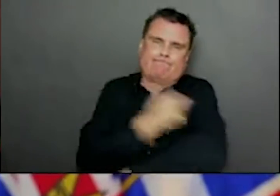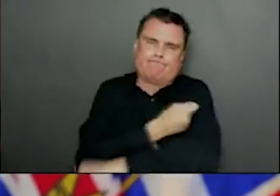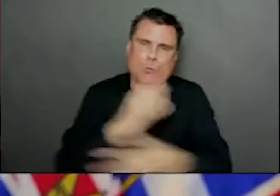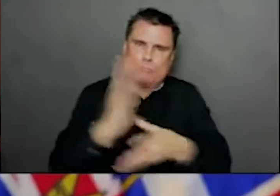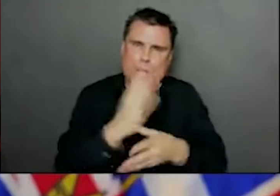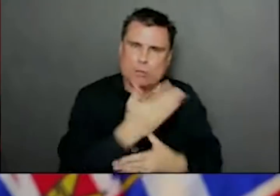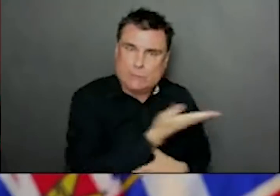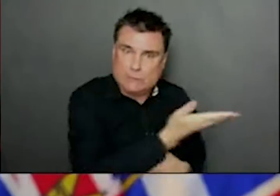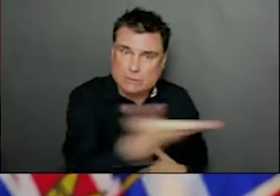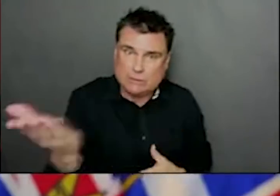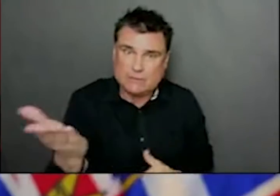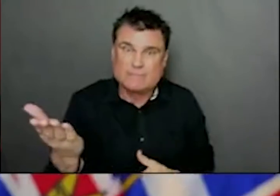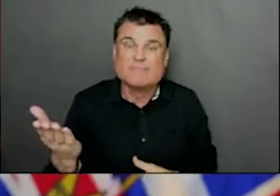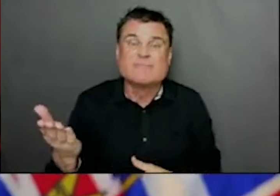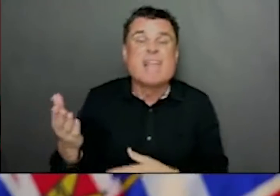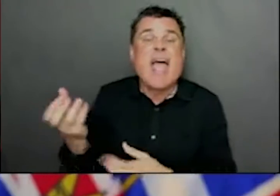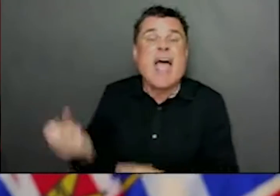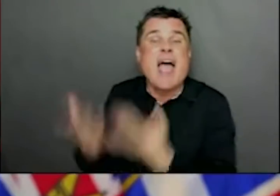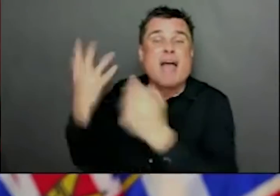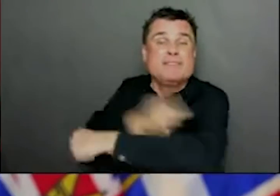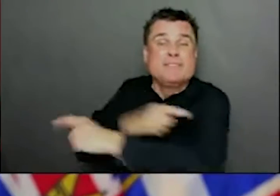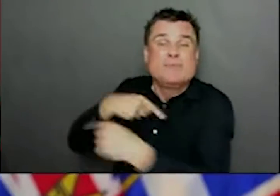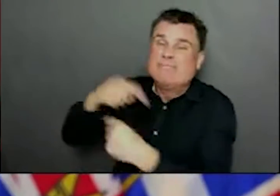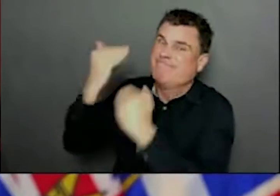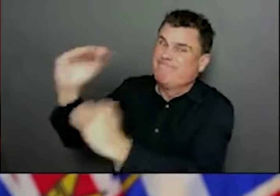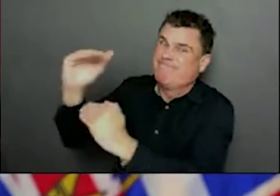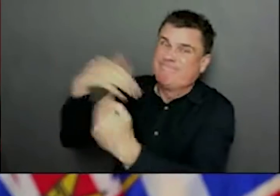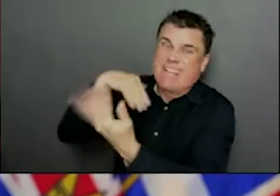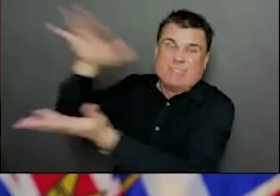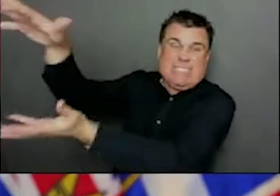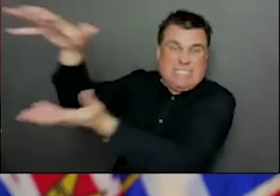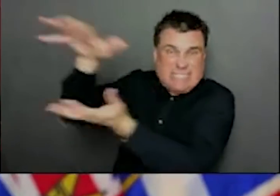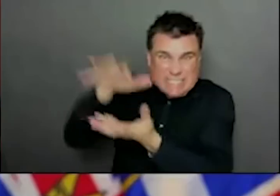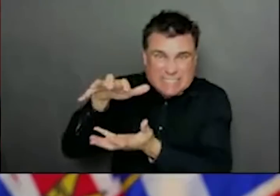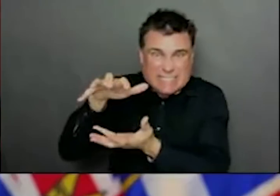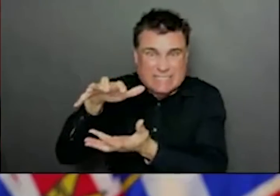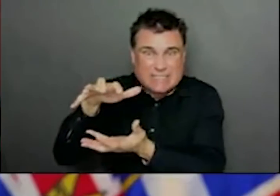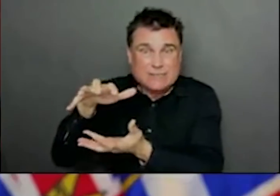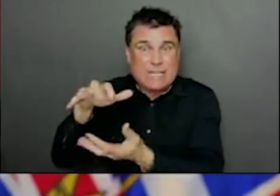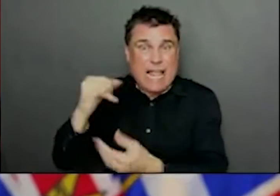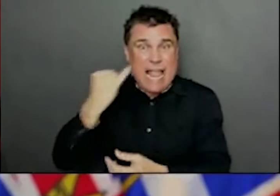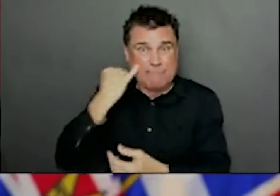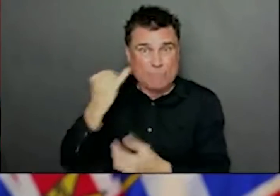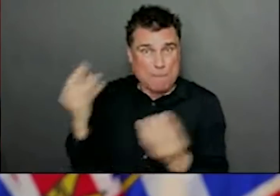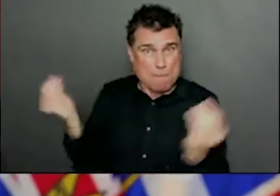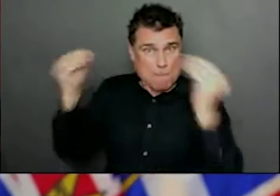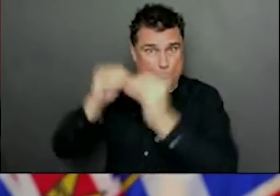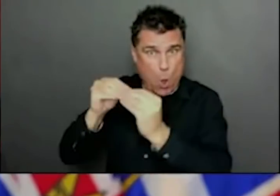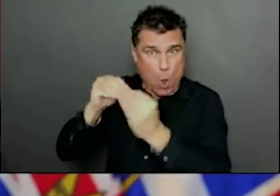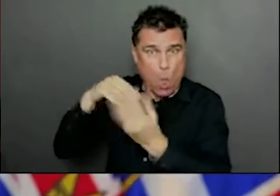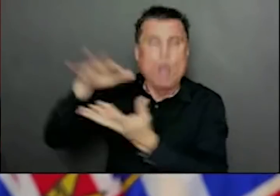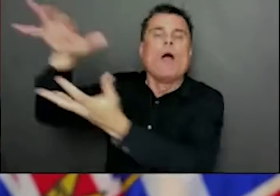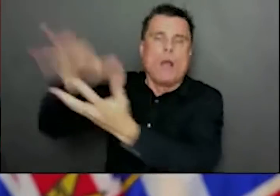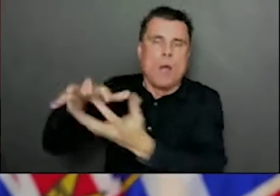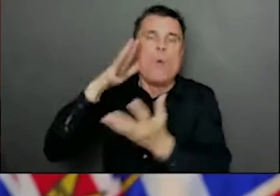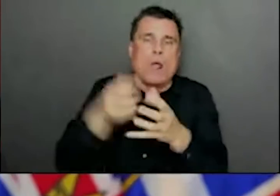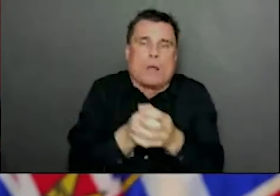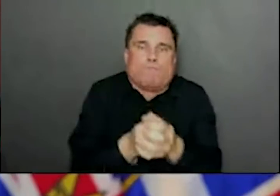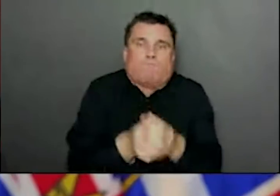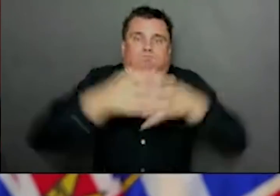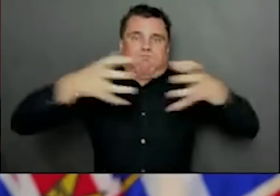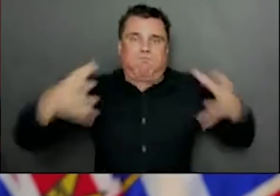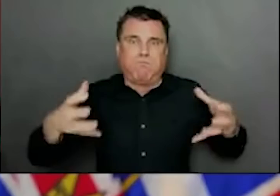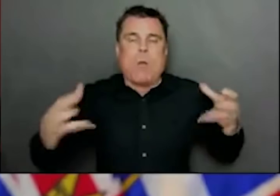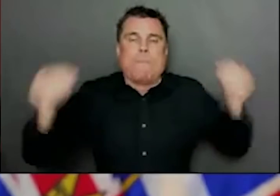we talked about on Monday, as supply becomes available to ensure that we can protect as